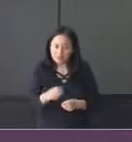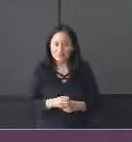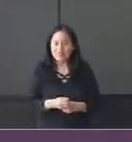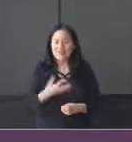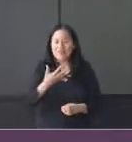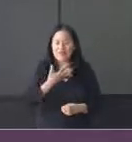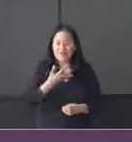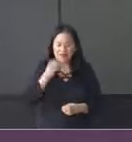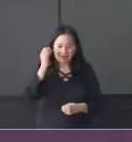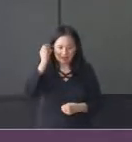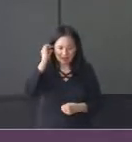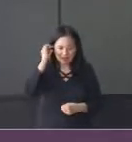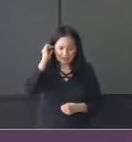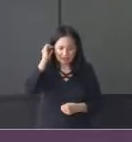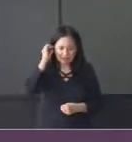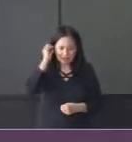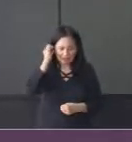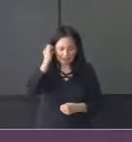organizations.